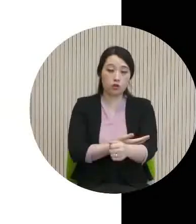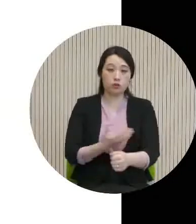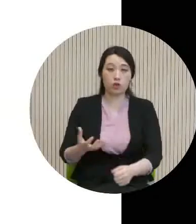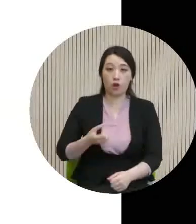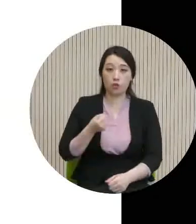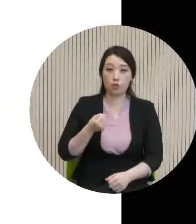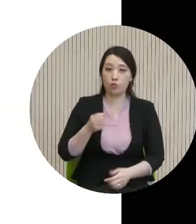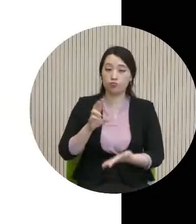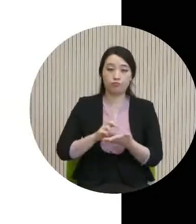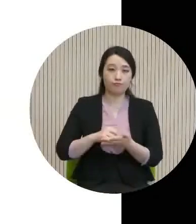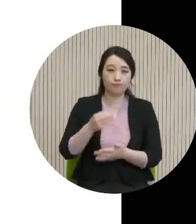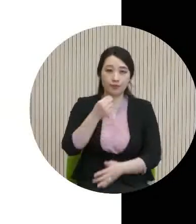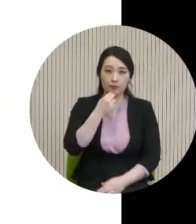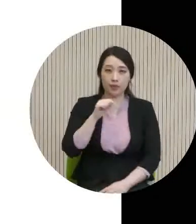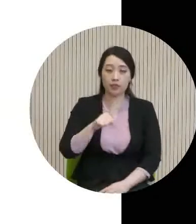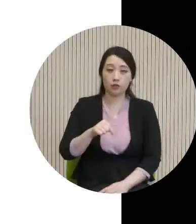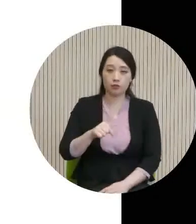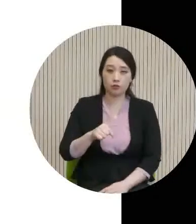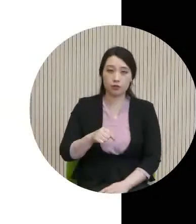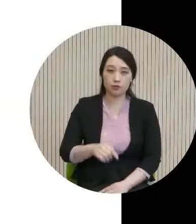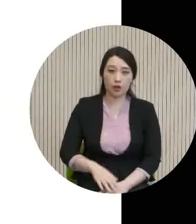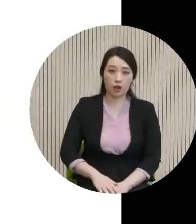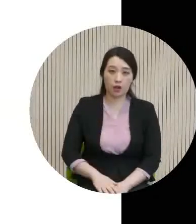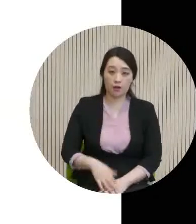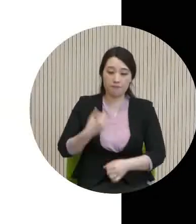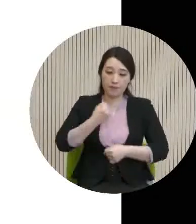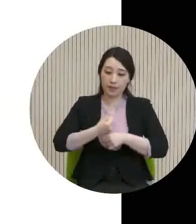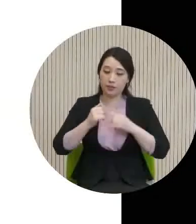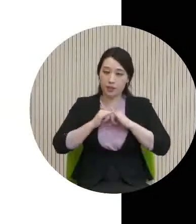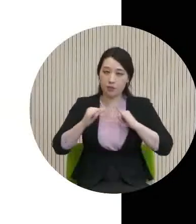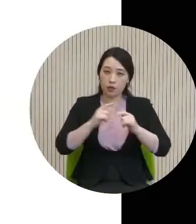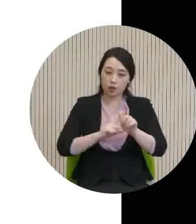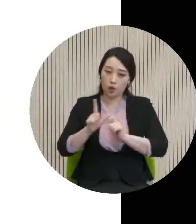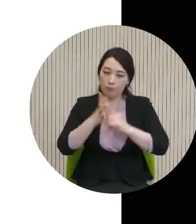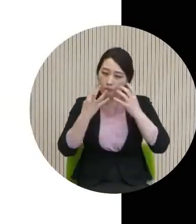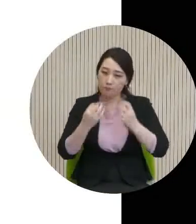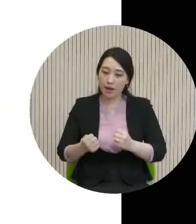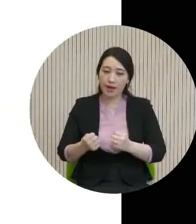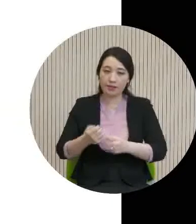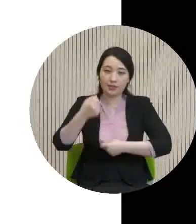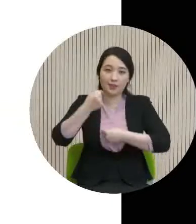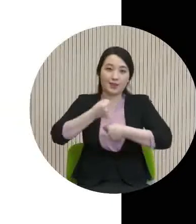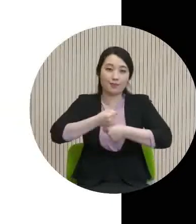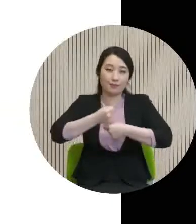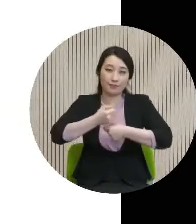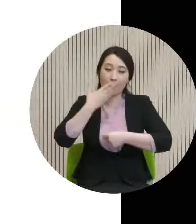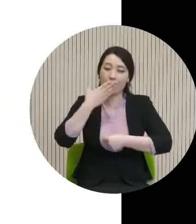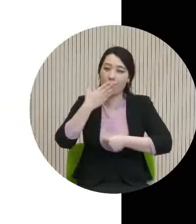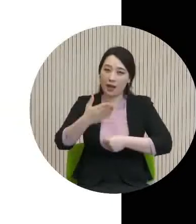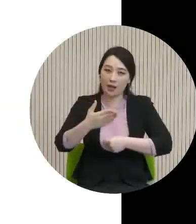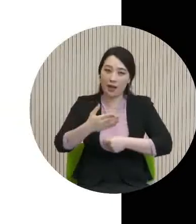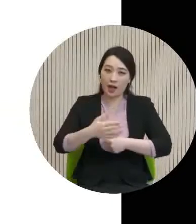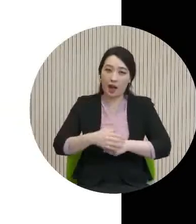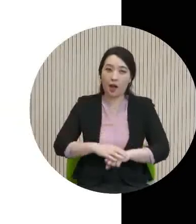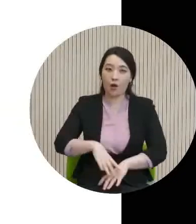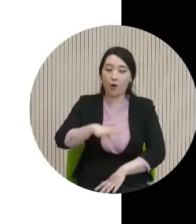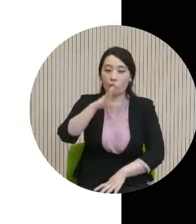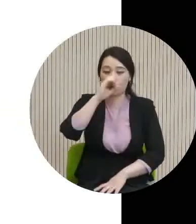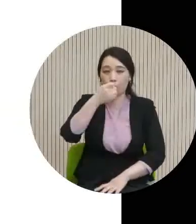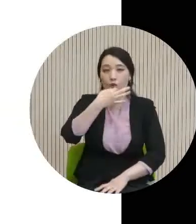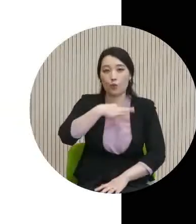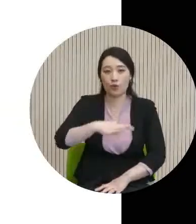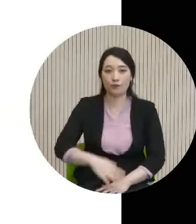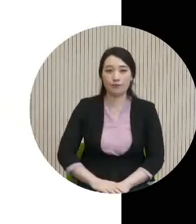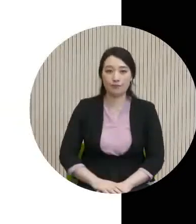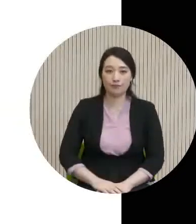incentivized and enabled to create more for our enjoyment and for our knowledge. So that's all good. But there's another side